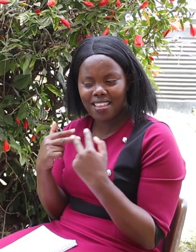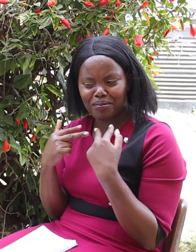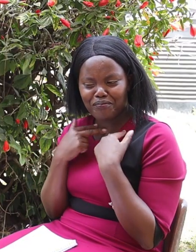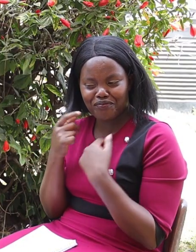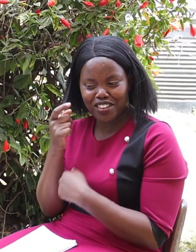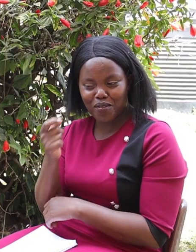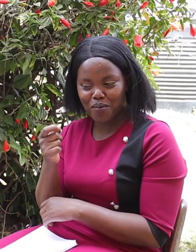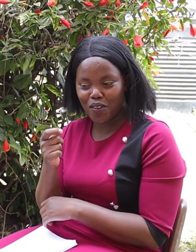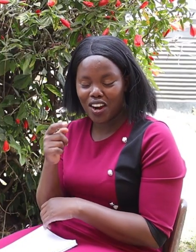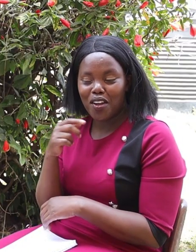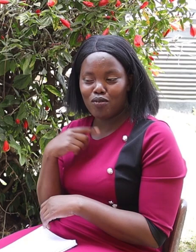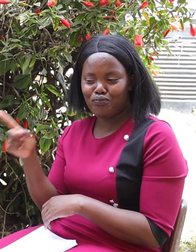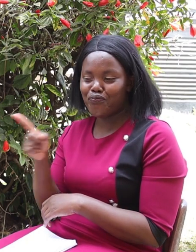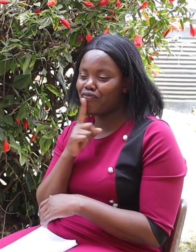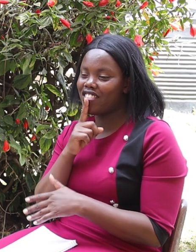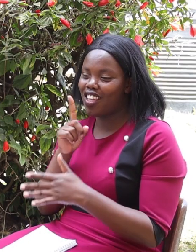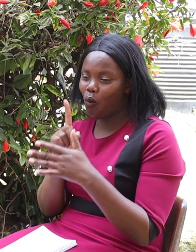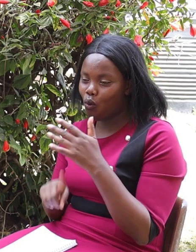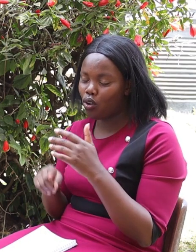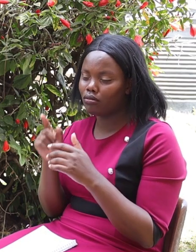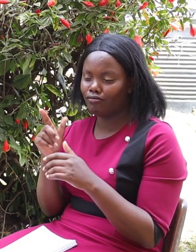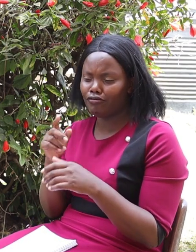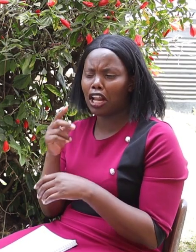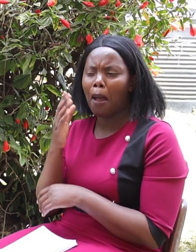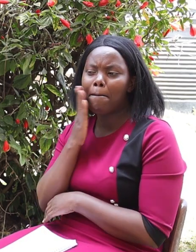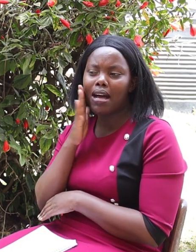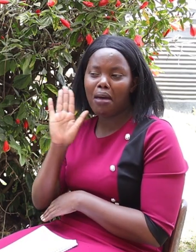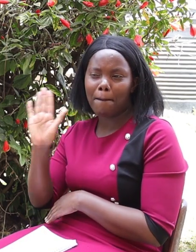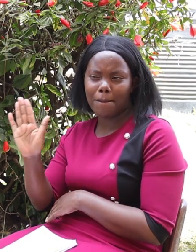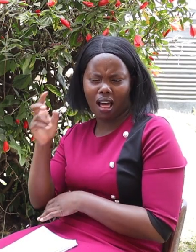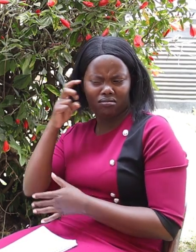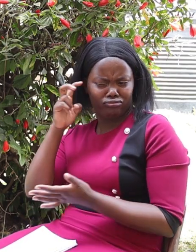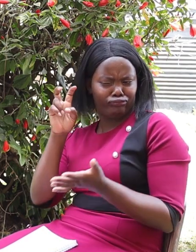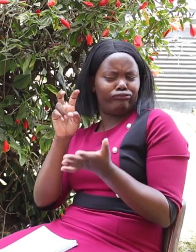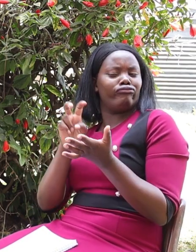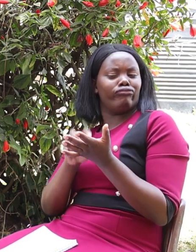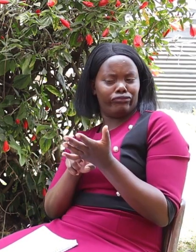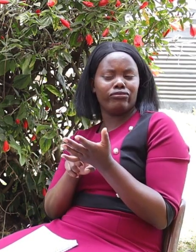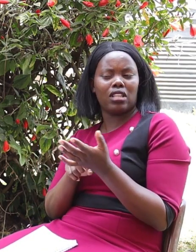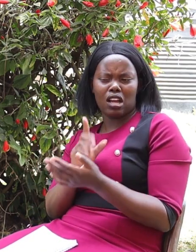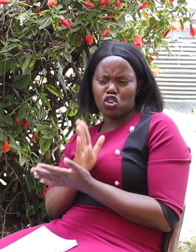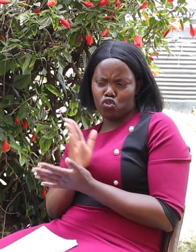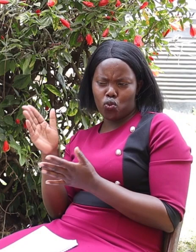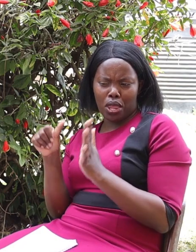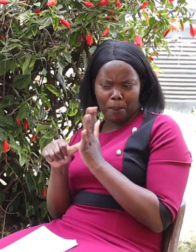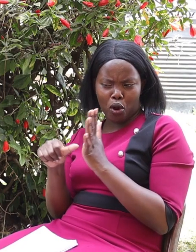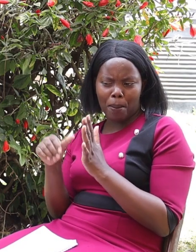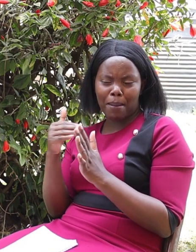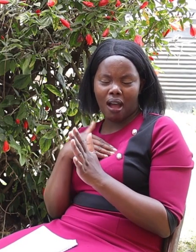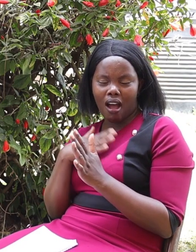Yes. Now I'm a little bit. There's a place I'm a little bit stuck. Now, your